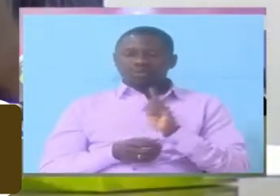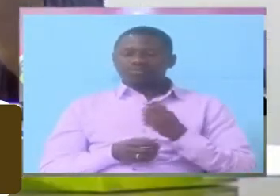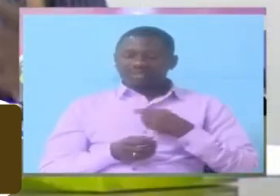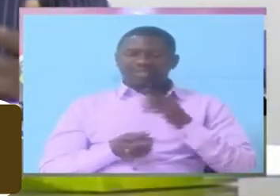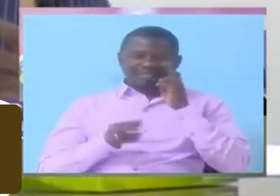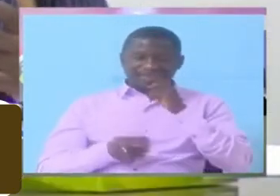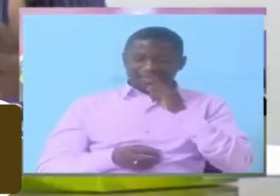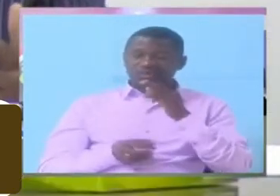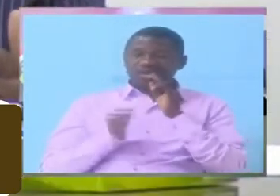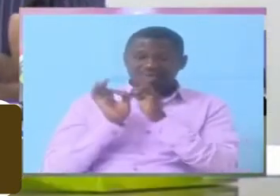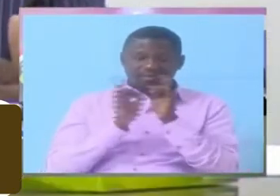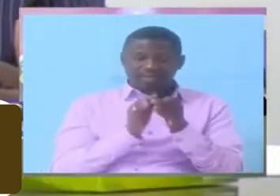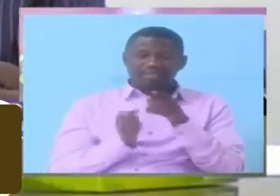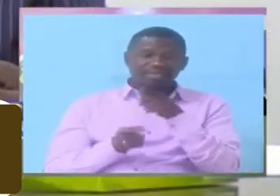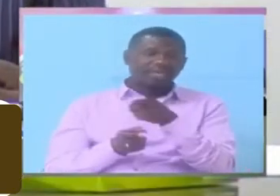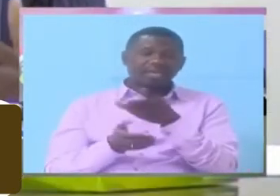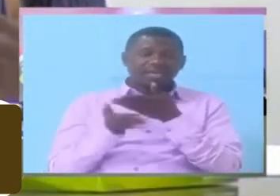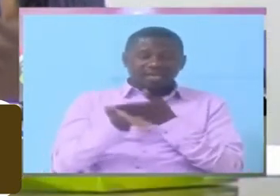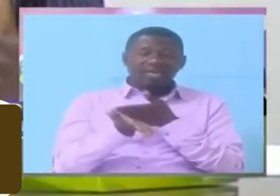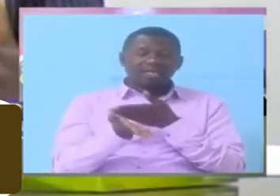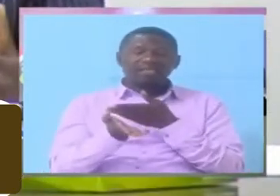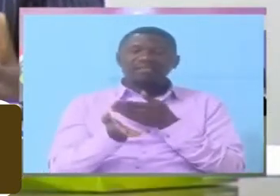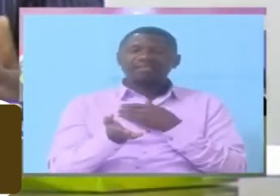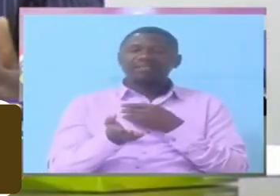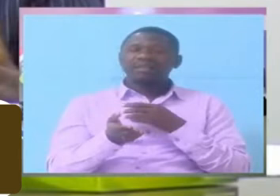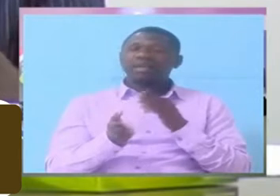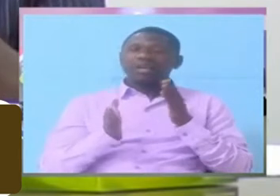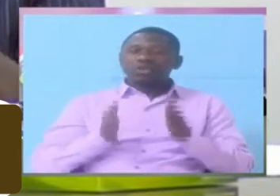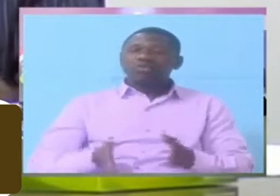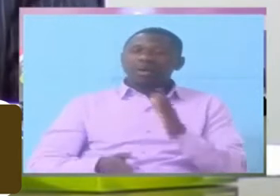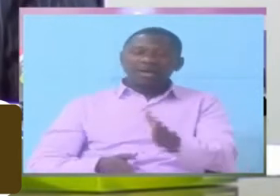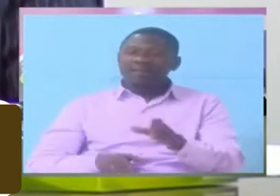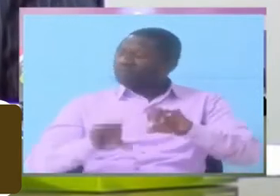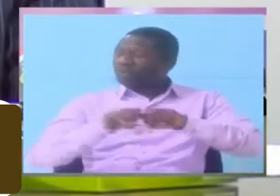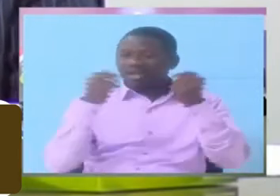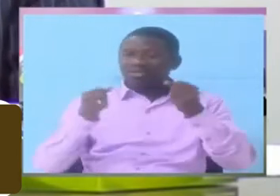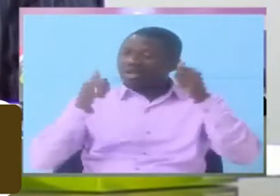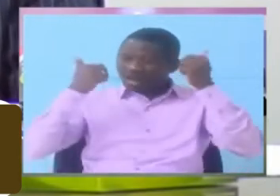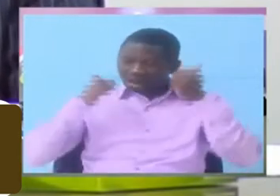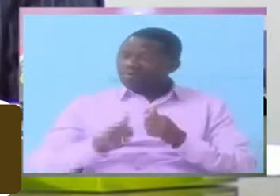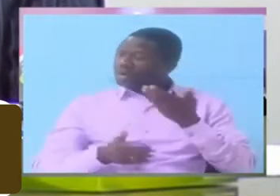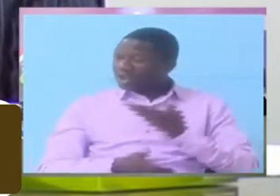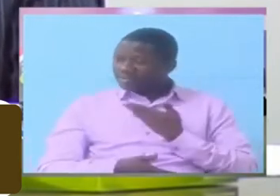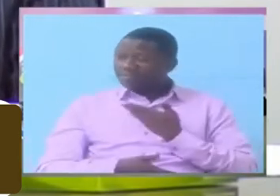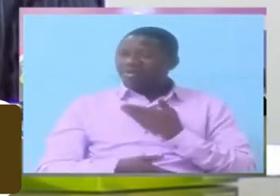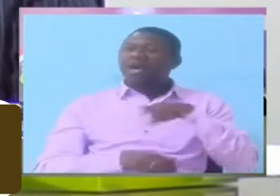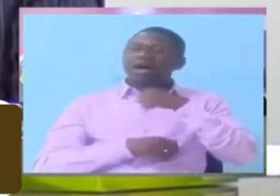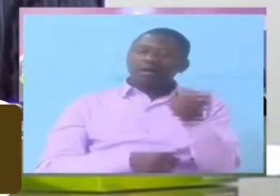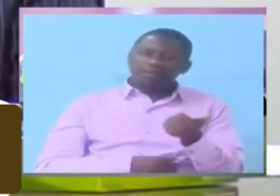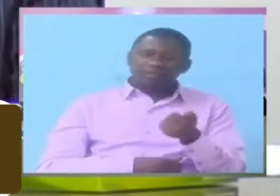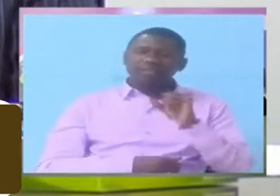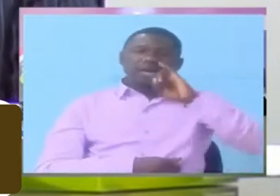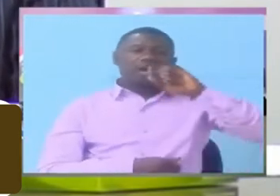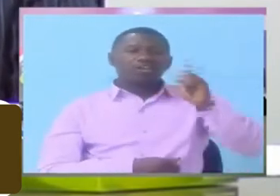here was a blatant violation of a person's right and the IGP was aware of it. Resilande be bundame